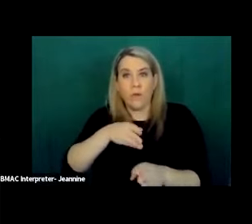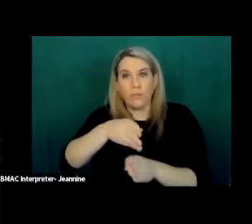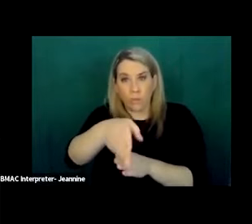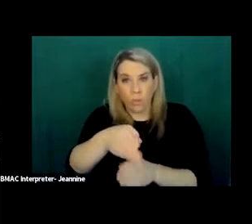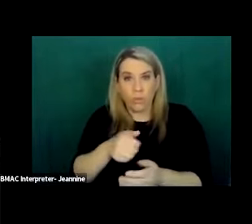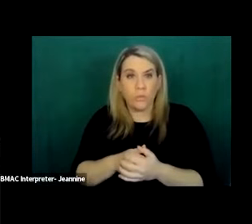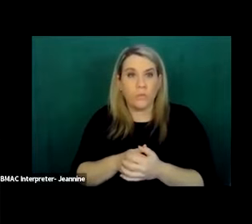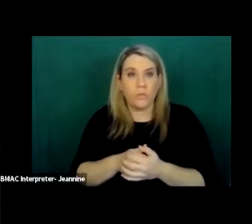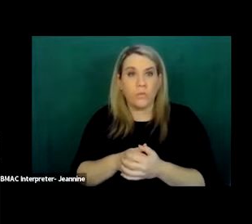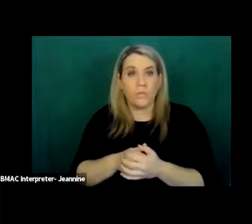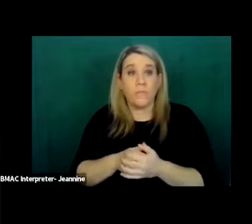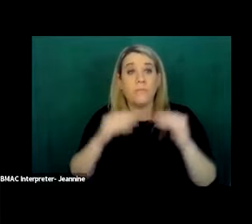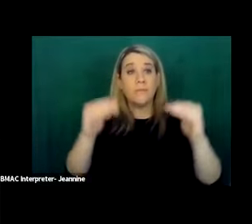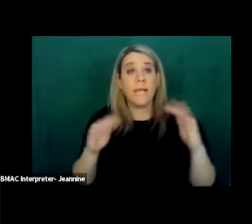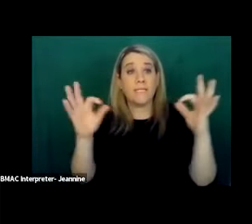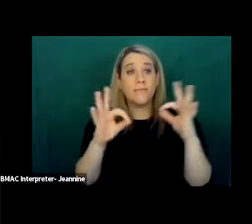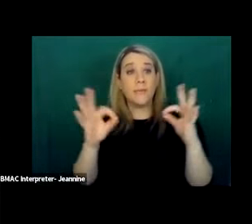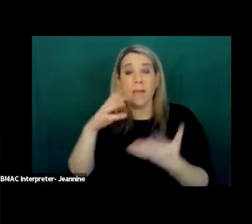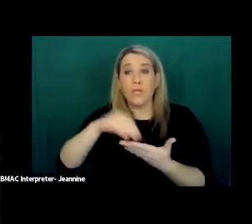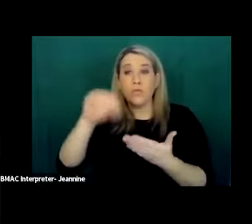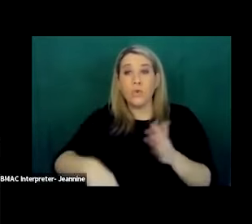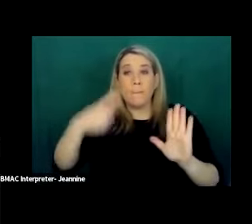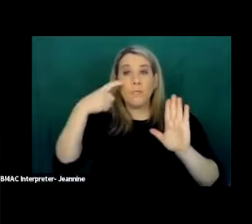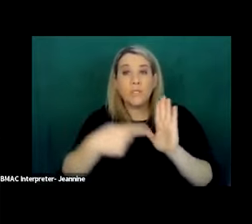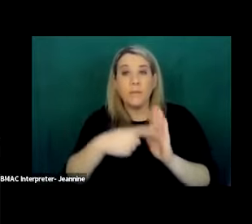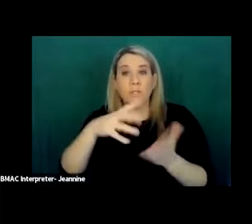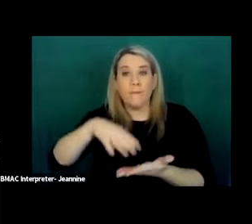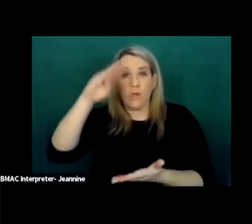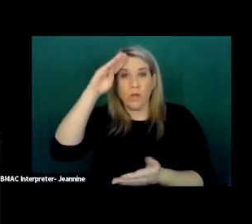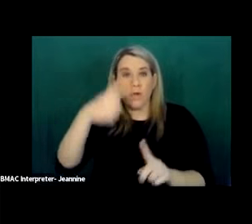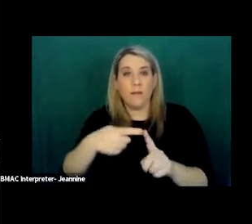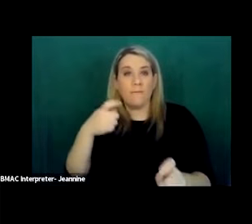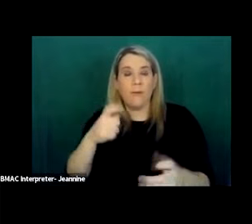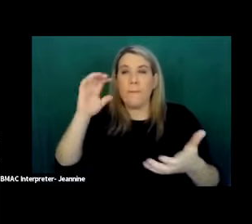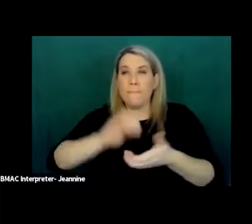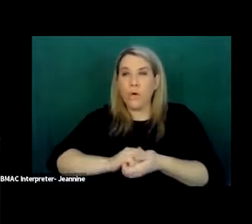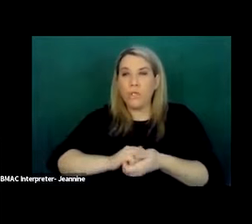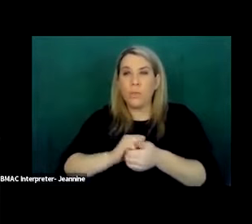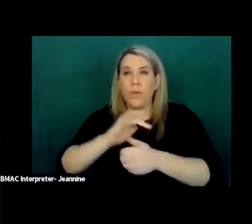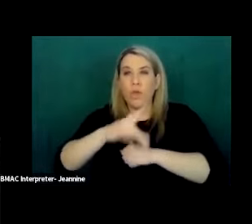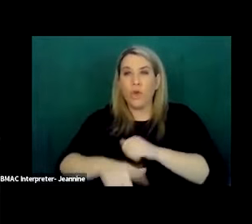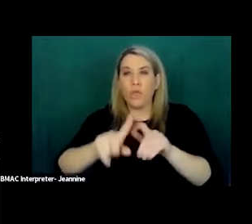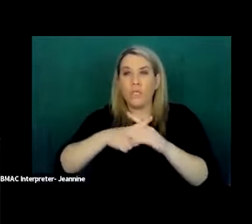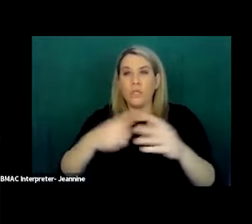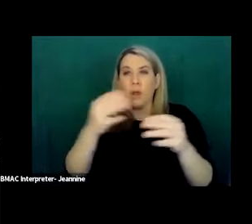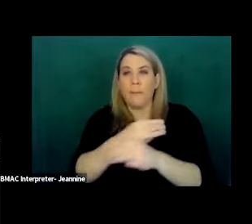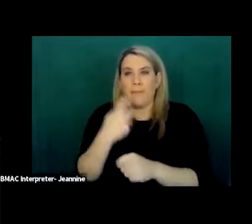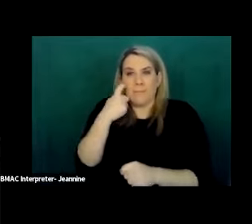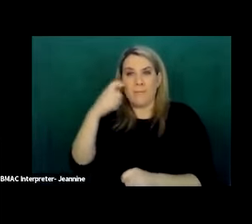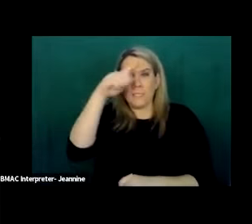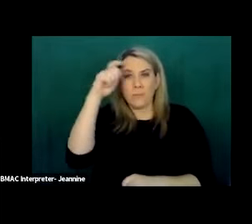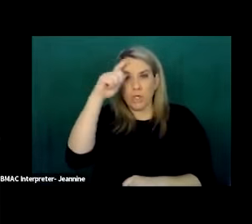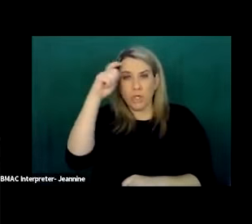And the next feedback is student perception of learning from a partnership we did with Early Start Math this past summer.